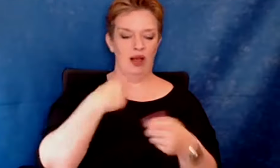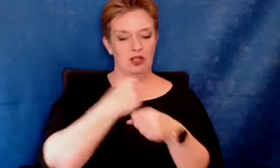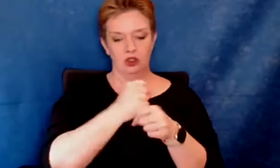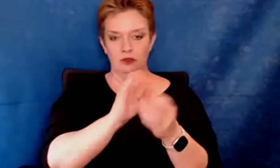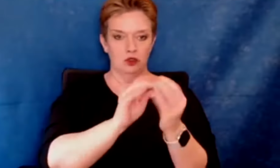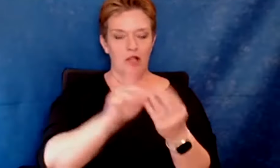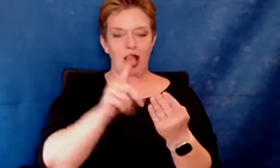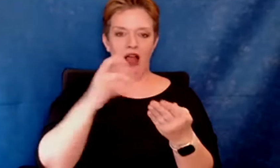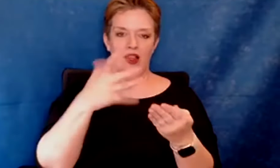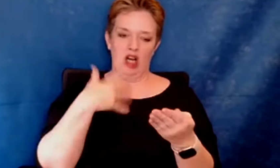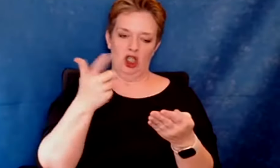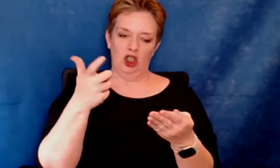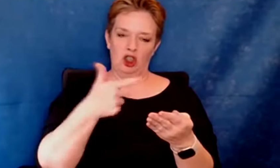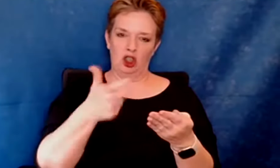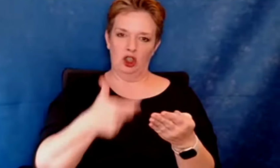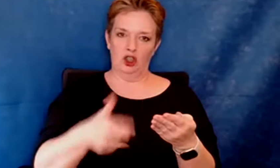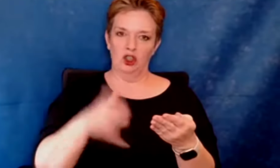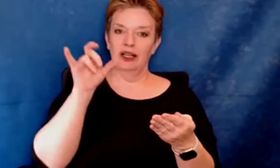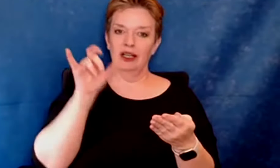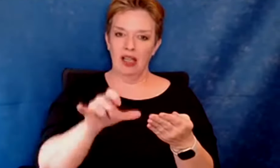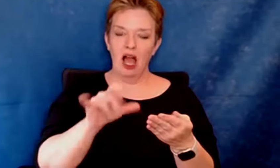a soft